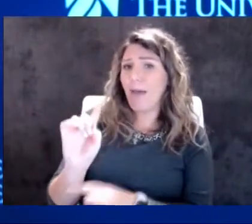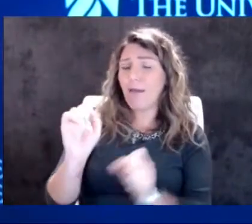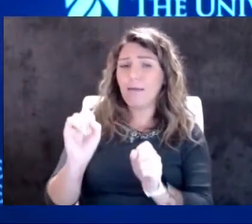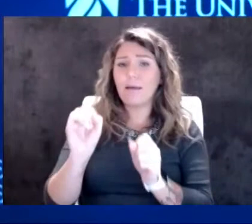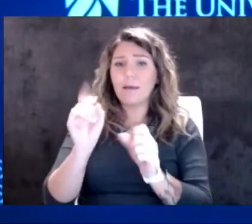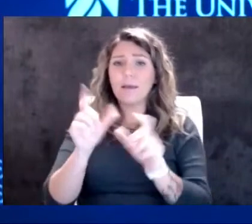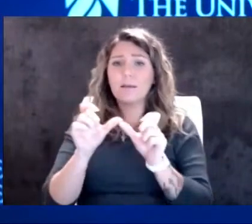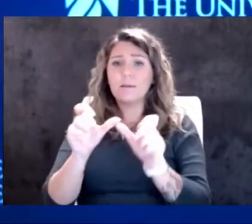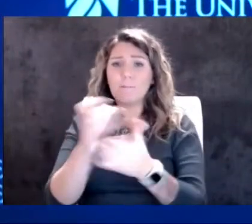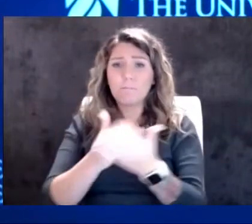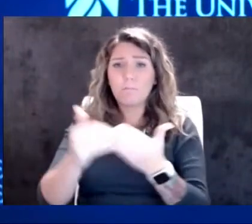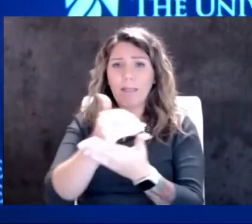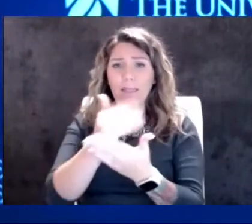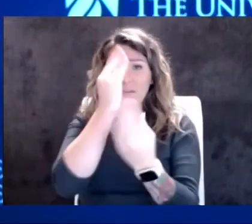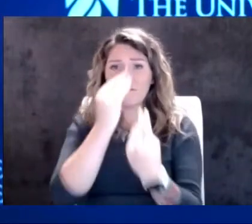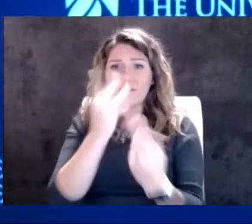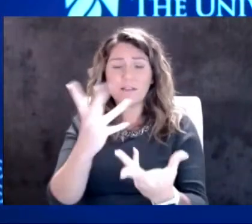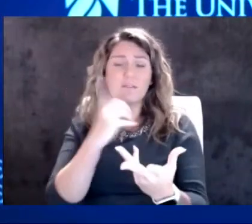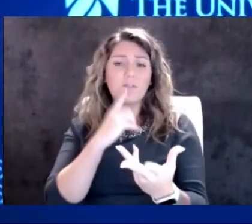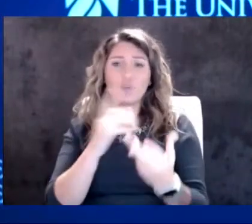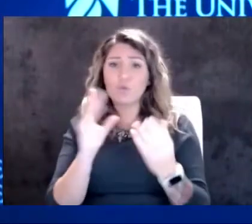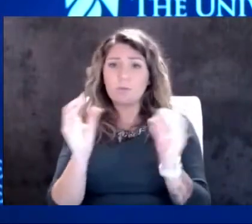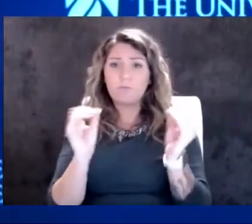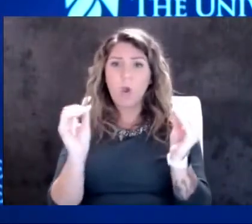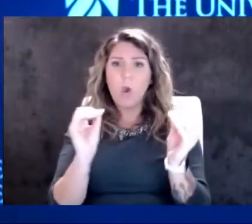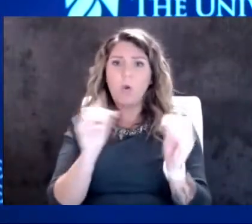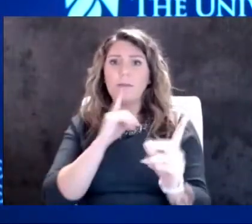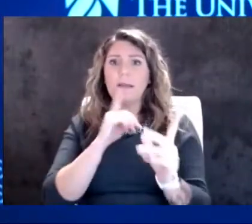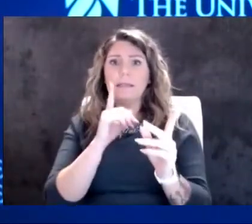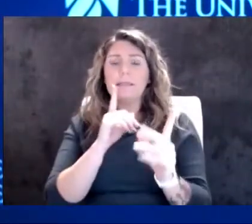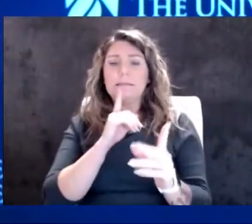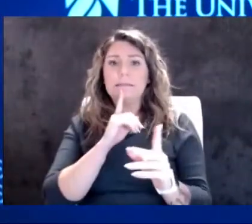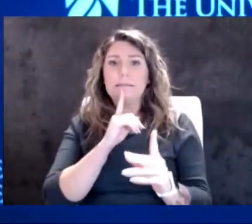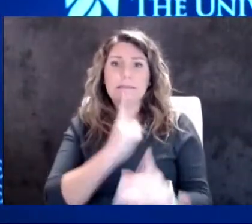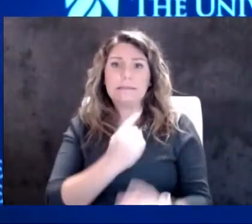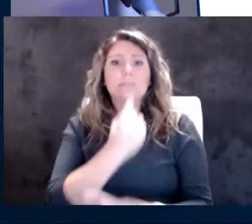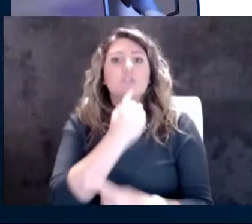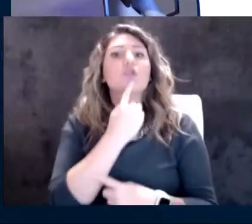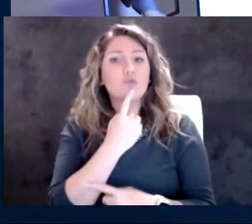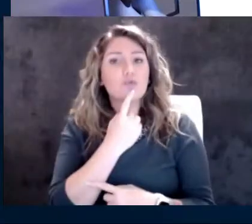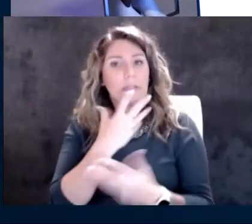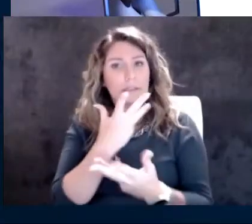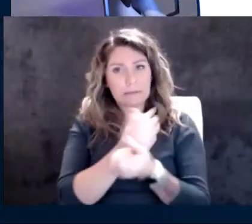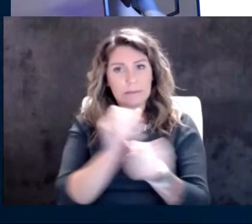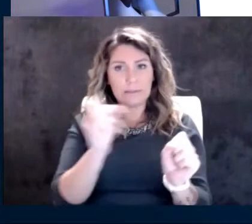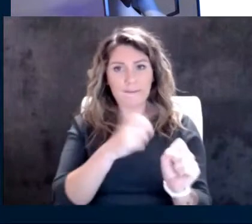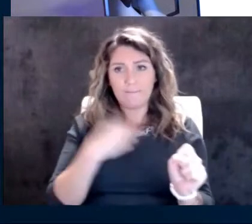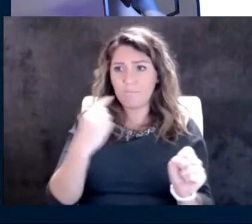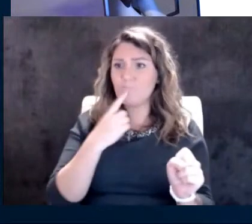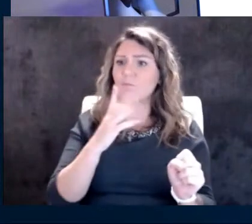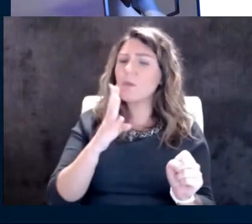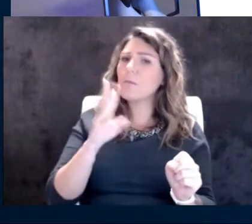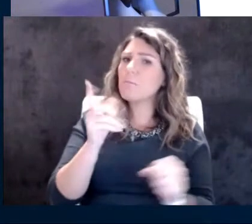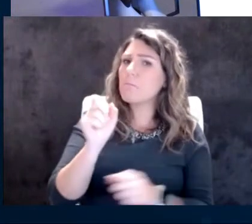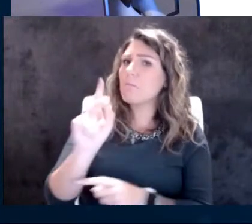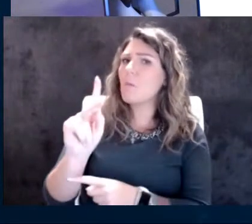huge safety signal for anything that's really significant. Right. Mark, when you talk to populations out in the community, what are the reasons you're hearing people are resisting